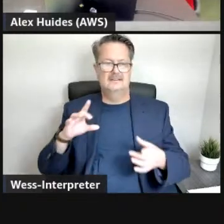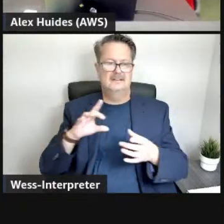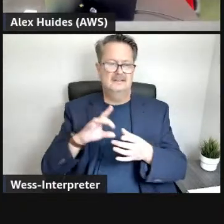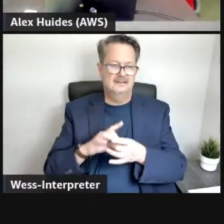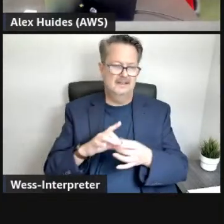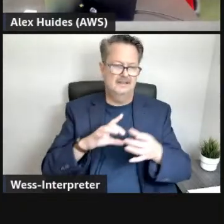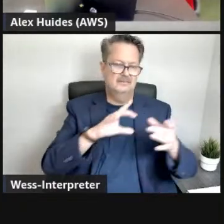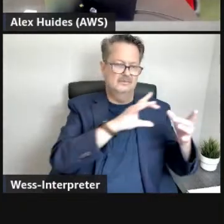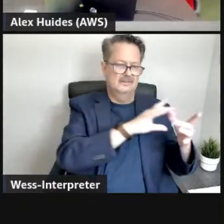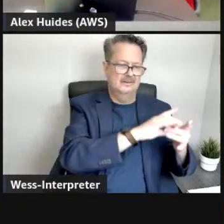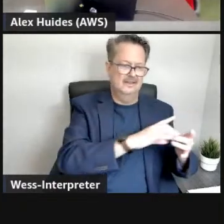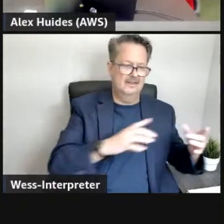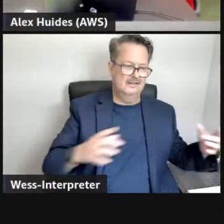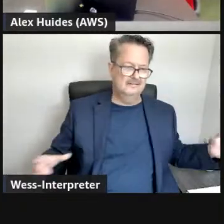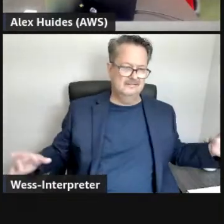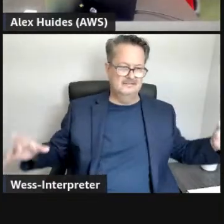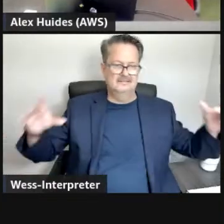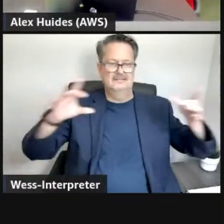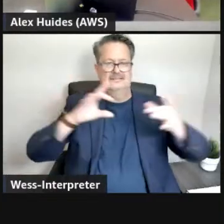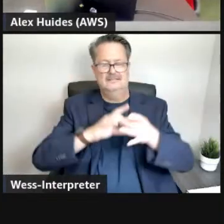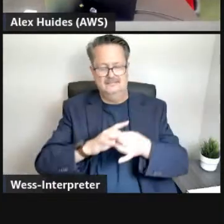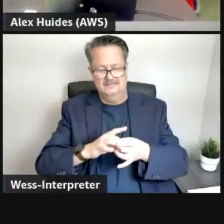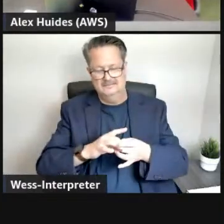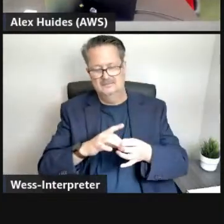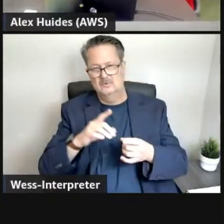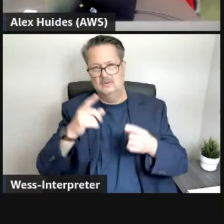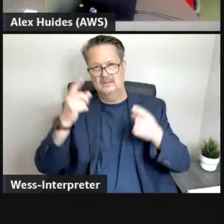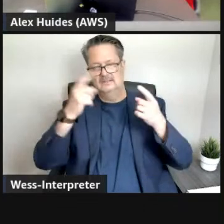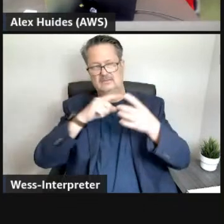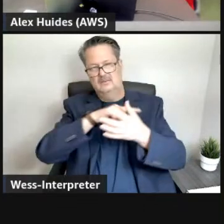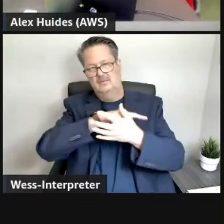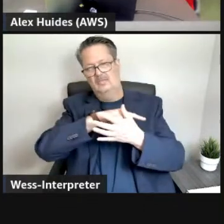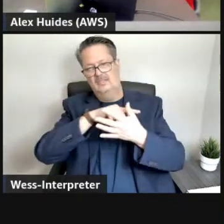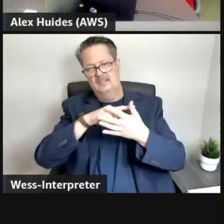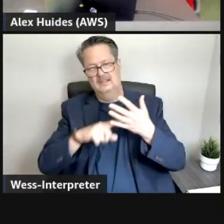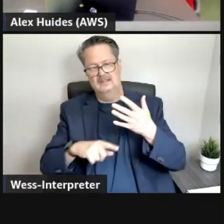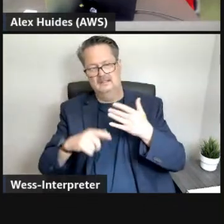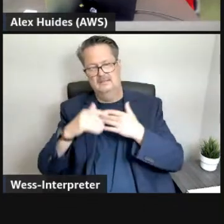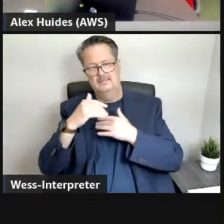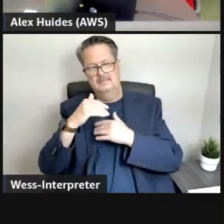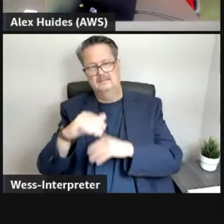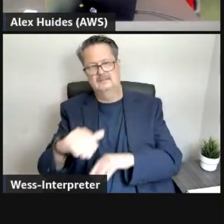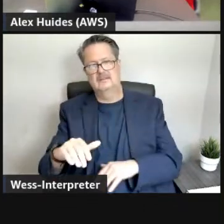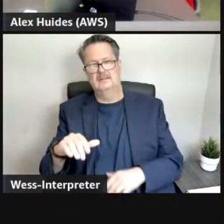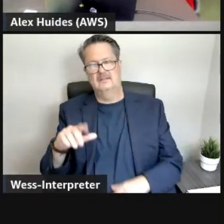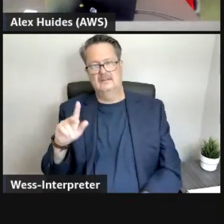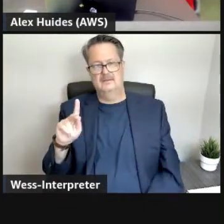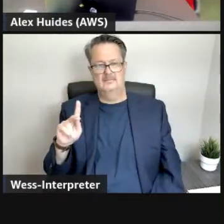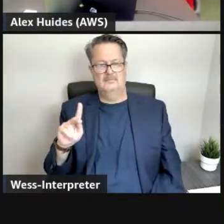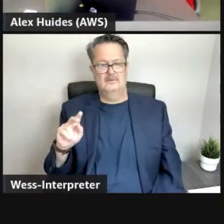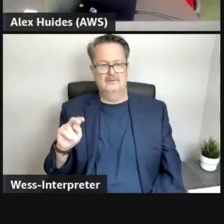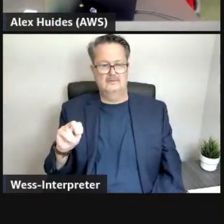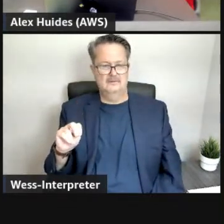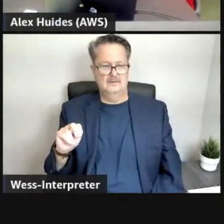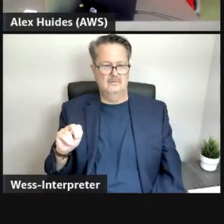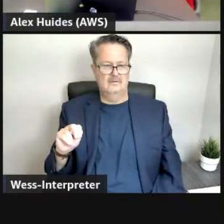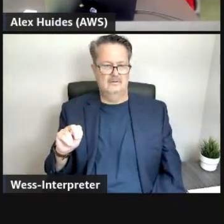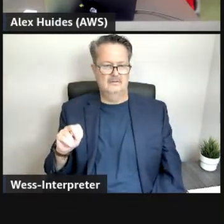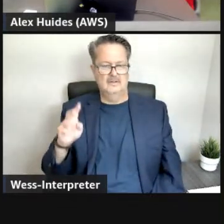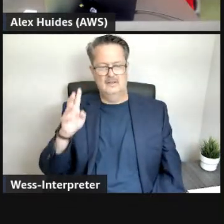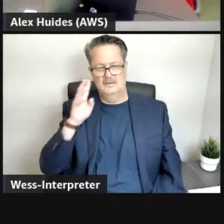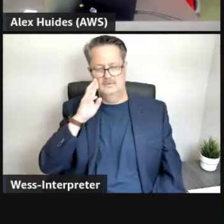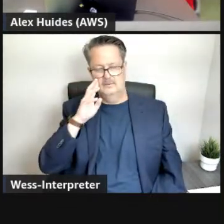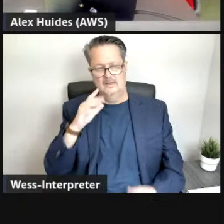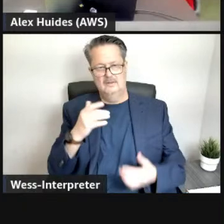Exactly. So taking into account all of these limitations, the Kubernetes network has created a new project,